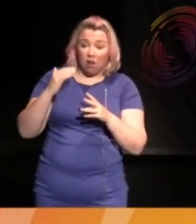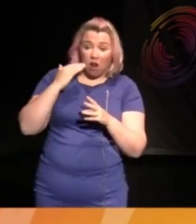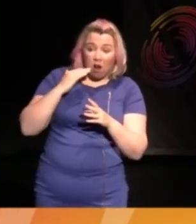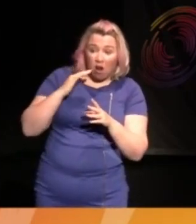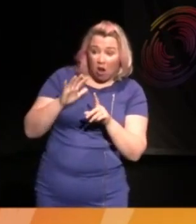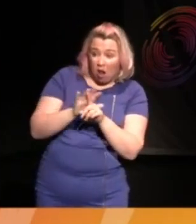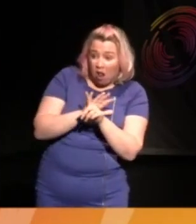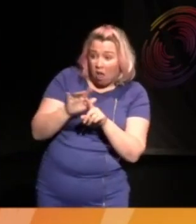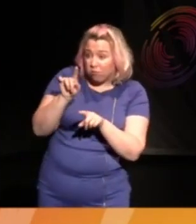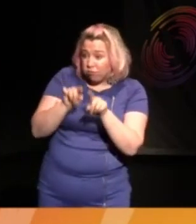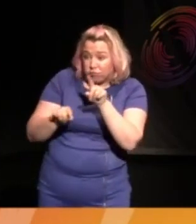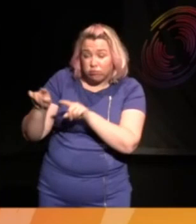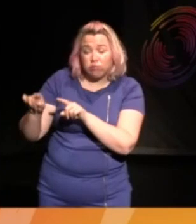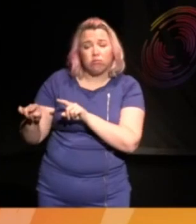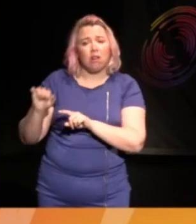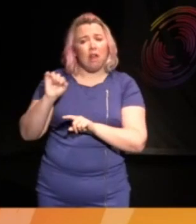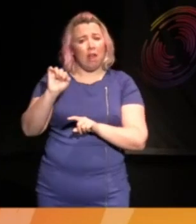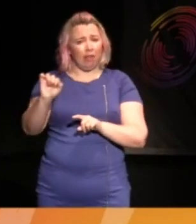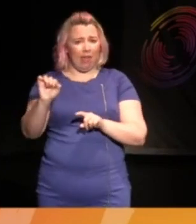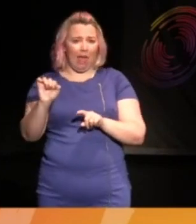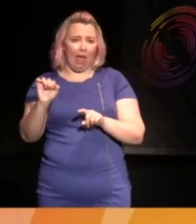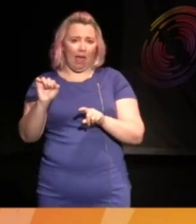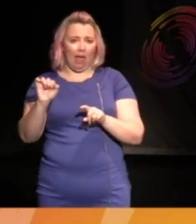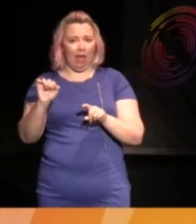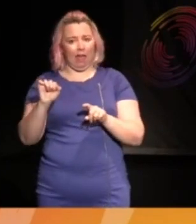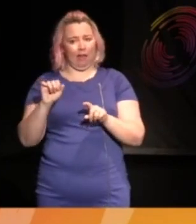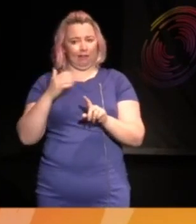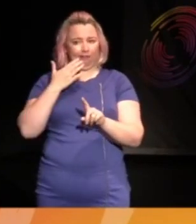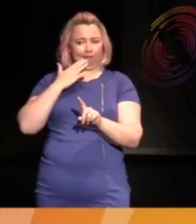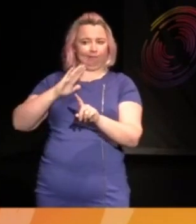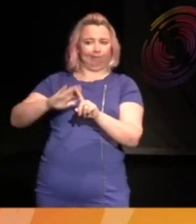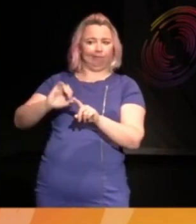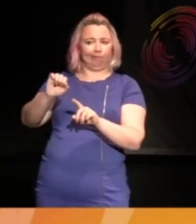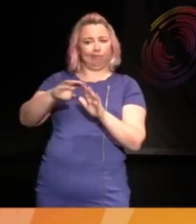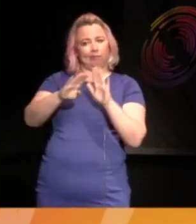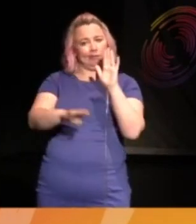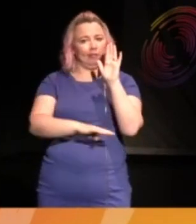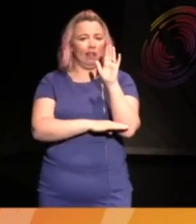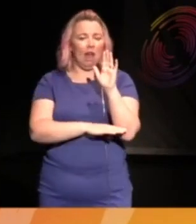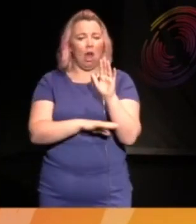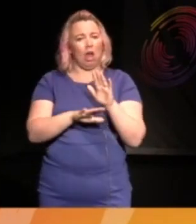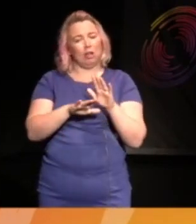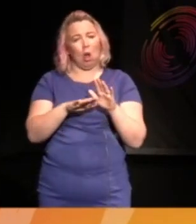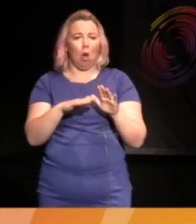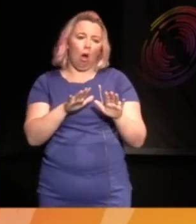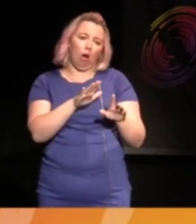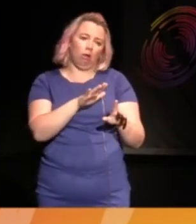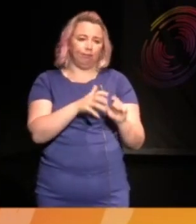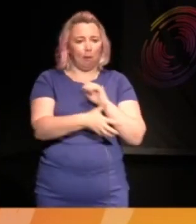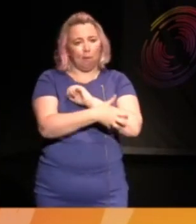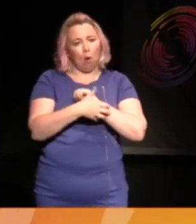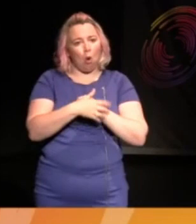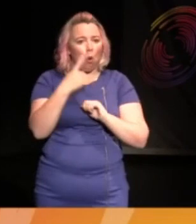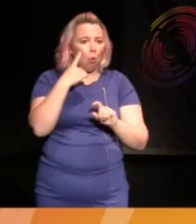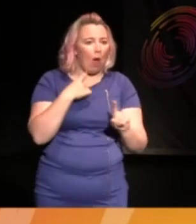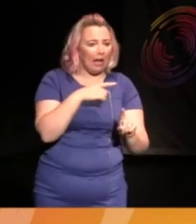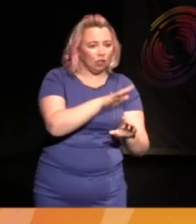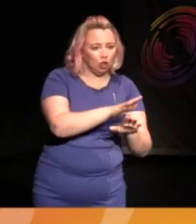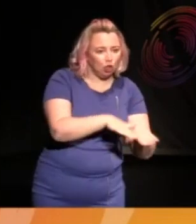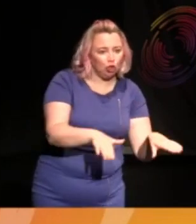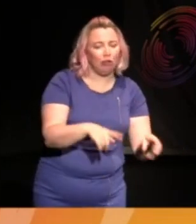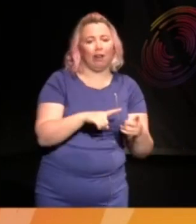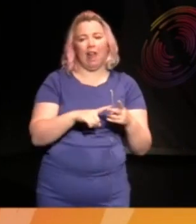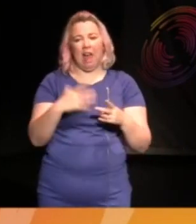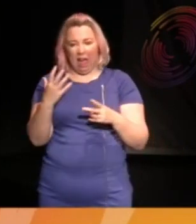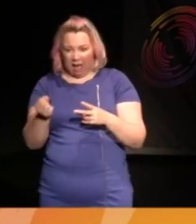us are working class. It's like, oh no, we're not talking about you, we're talking about the poor white children, you know? It was like, well, there's also poor black children too.